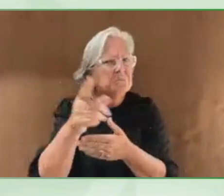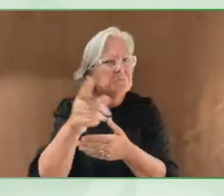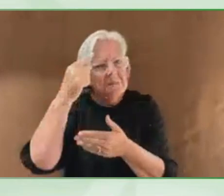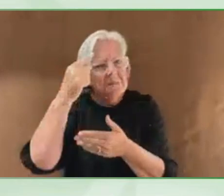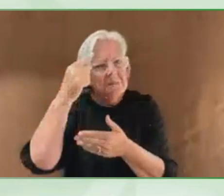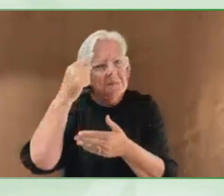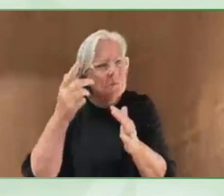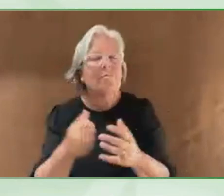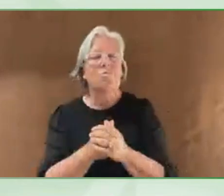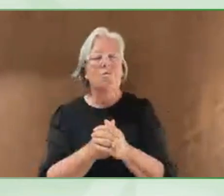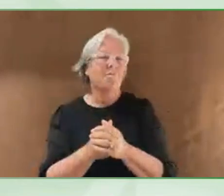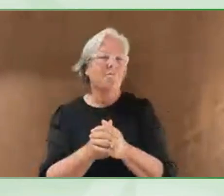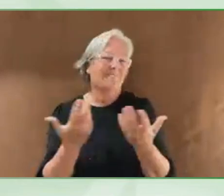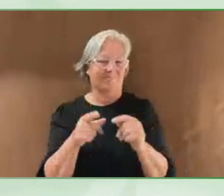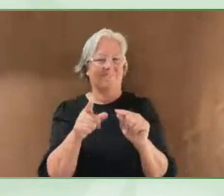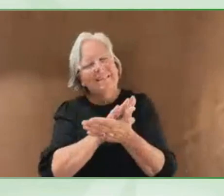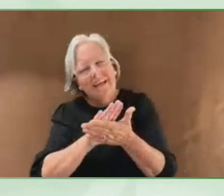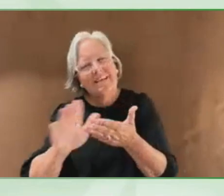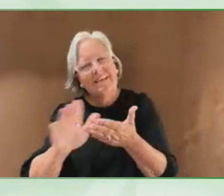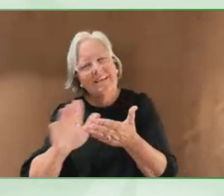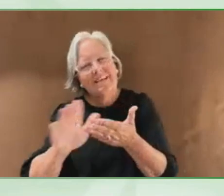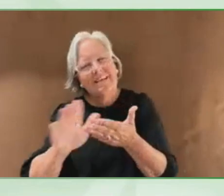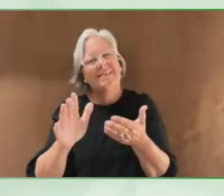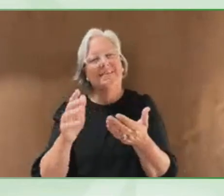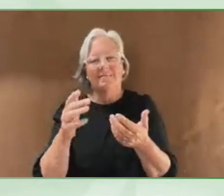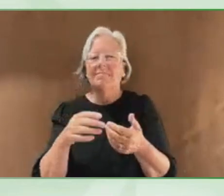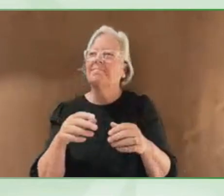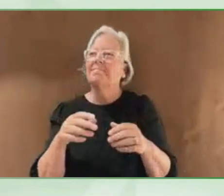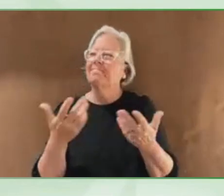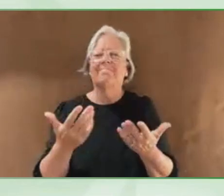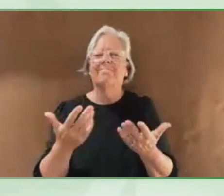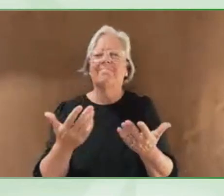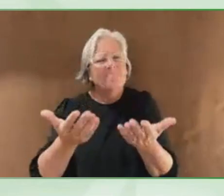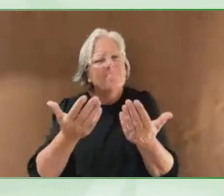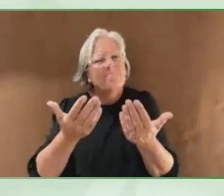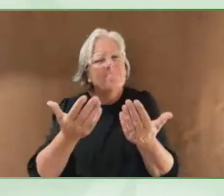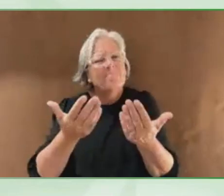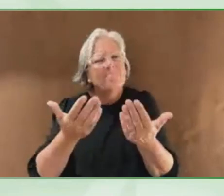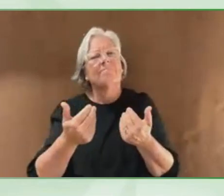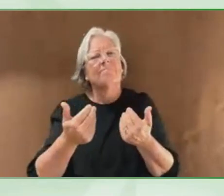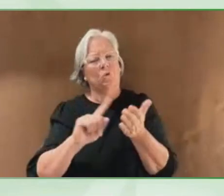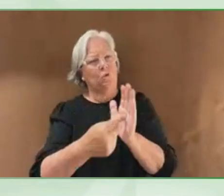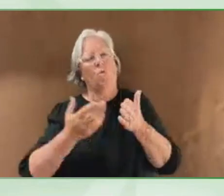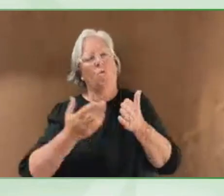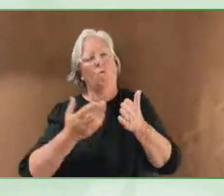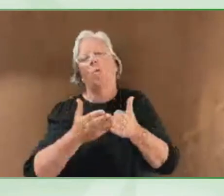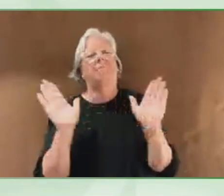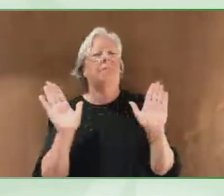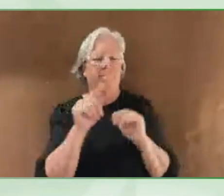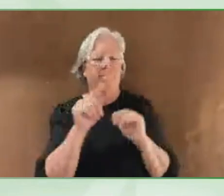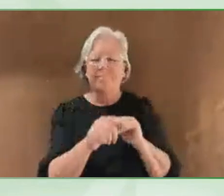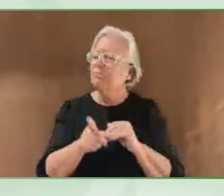to embrace that feeling of openness. And I know you talked, right at the very start as well